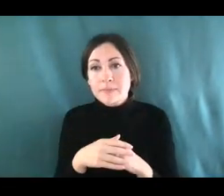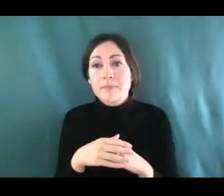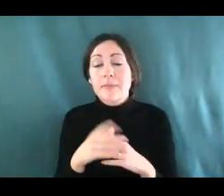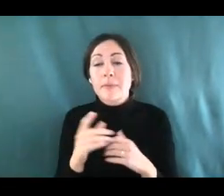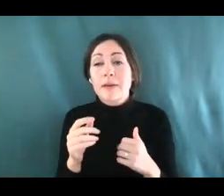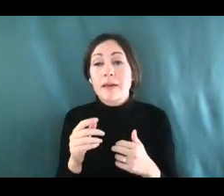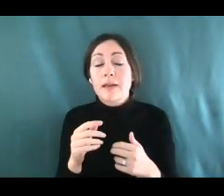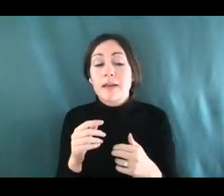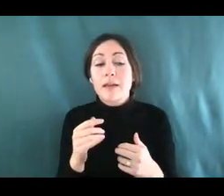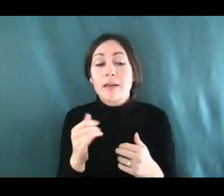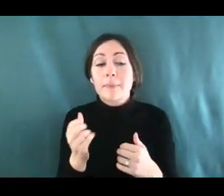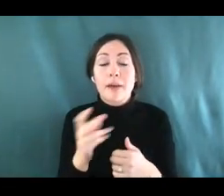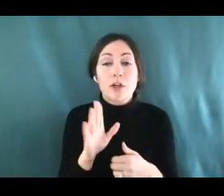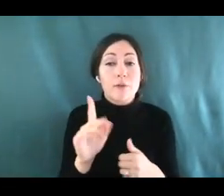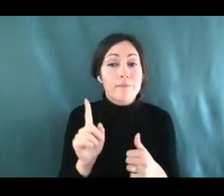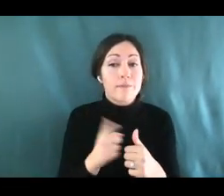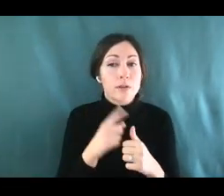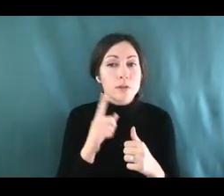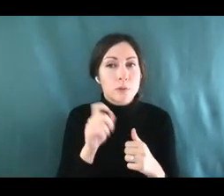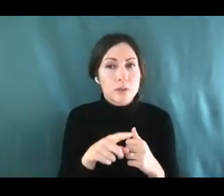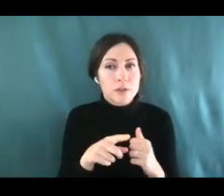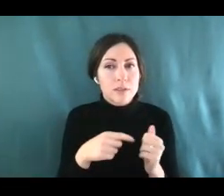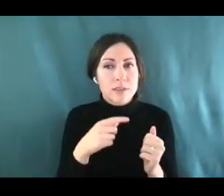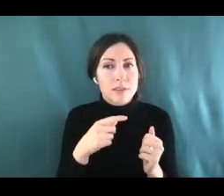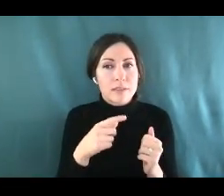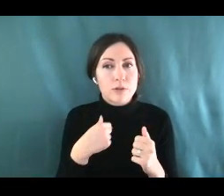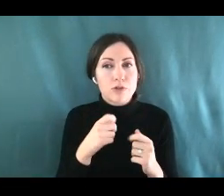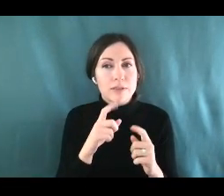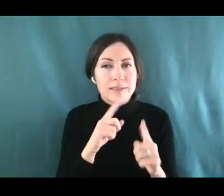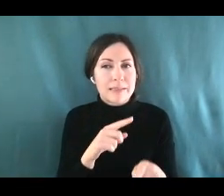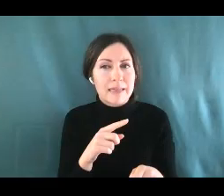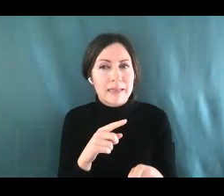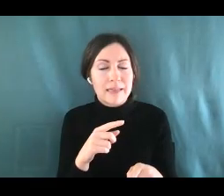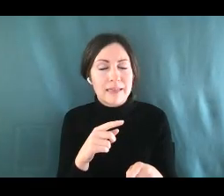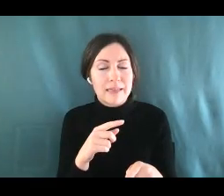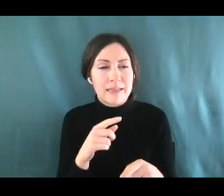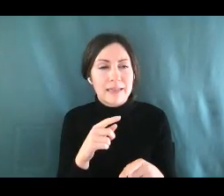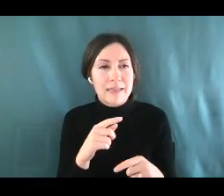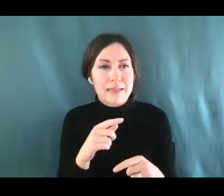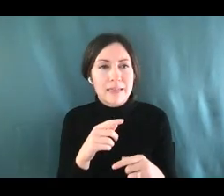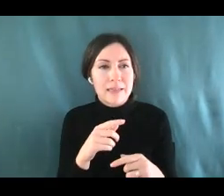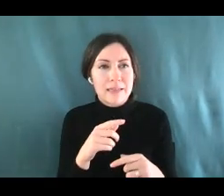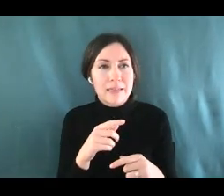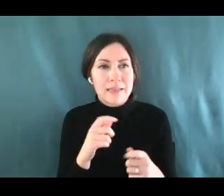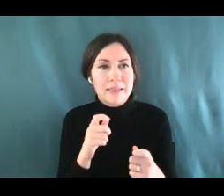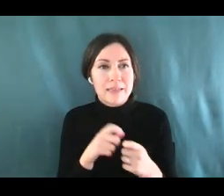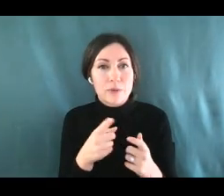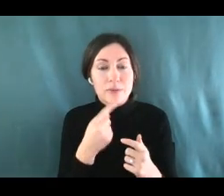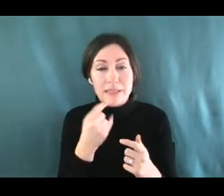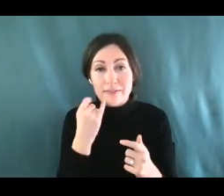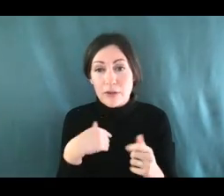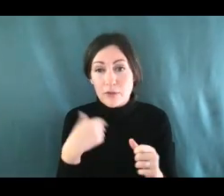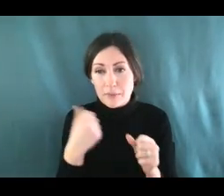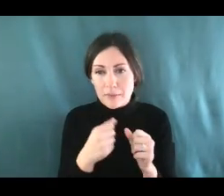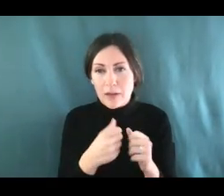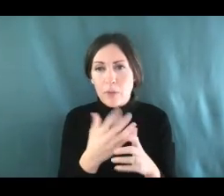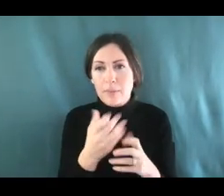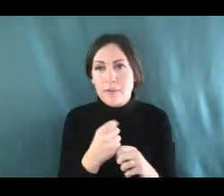first question, and I'm just going to repeat back what I remember, and then you can let me know if I have it incorrectly.